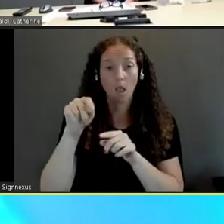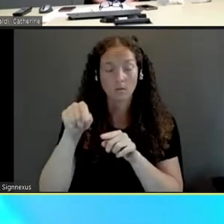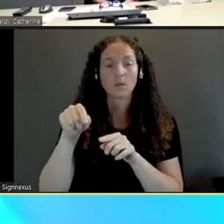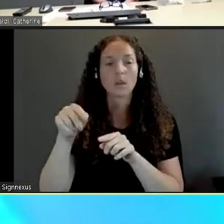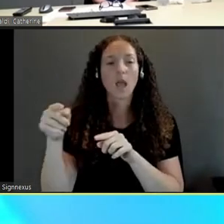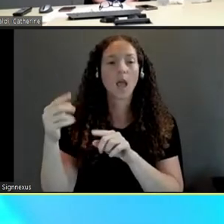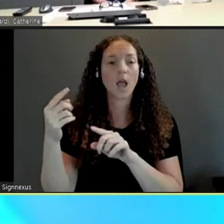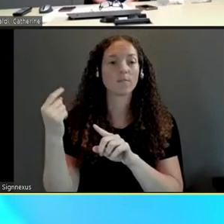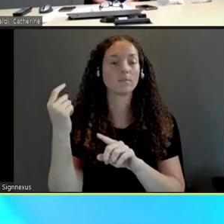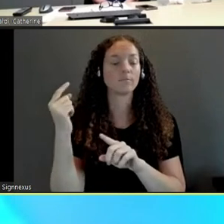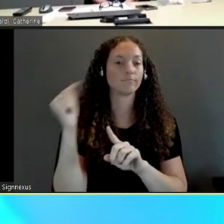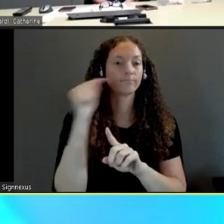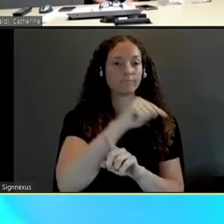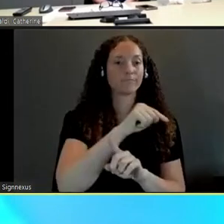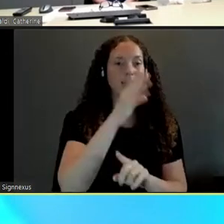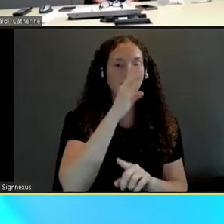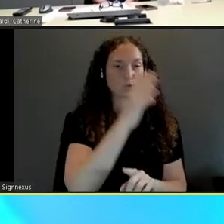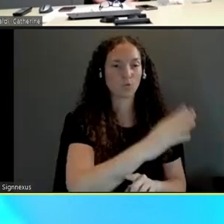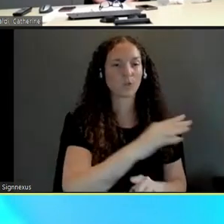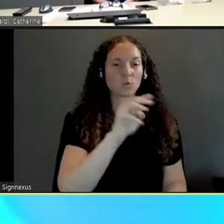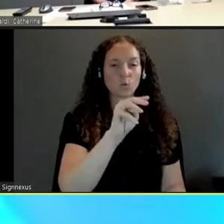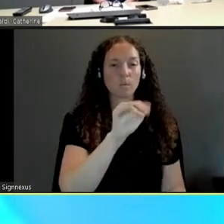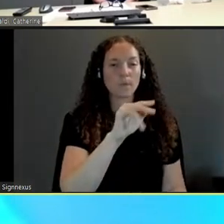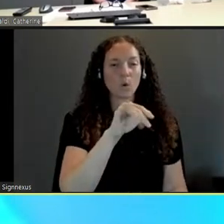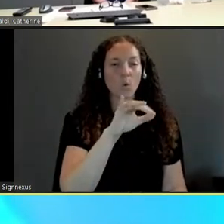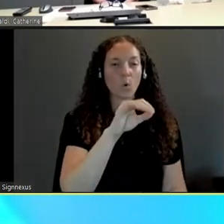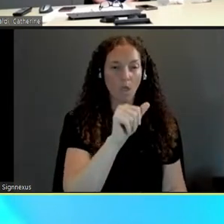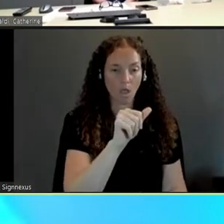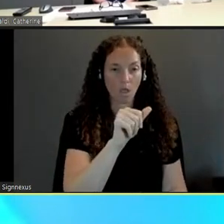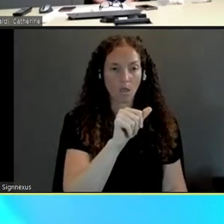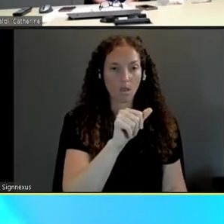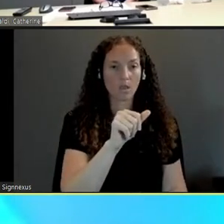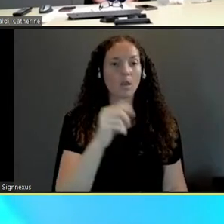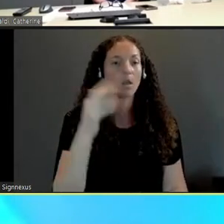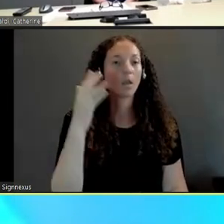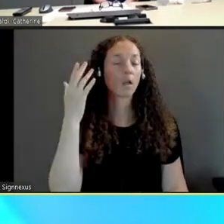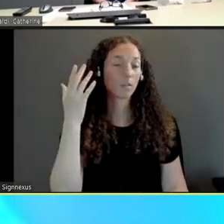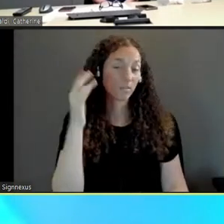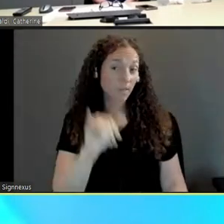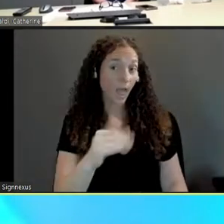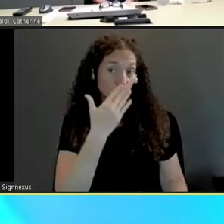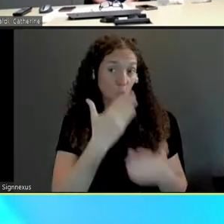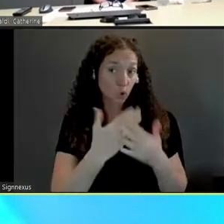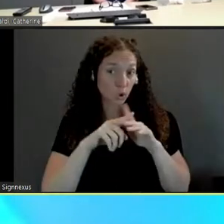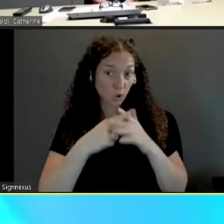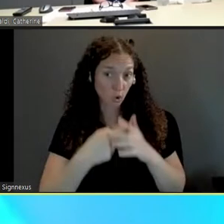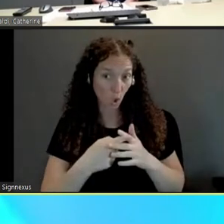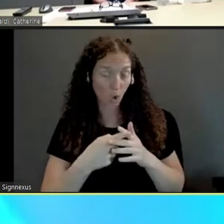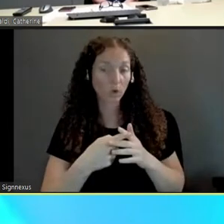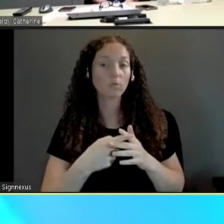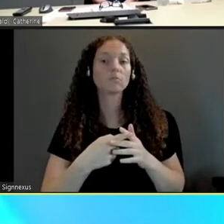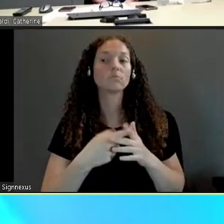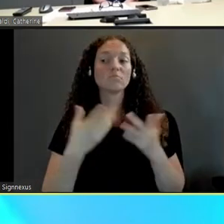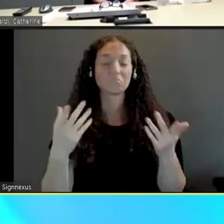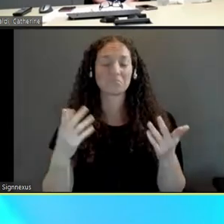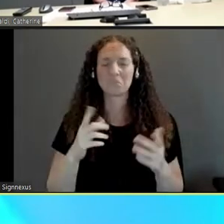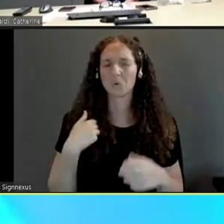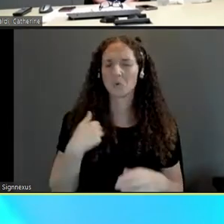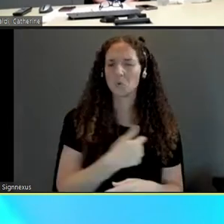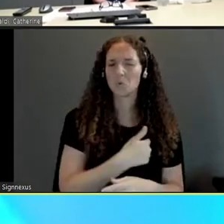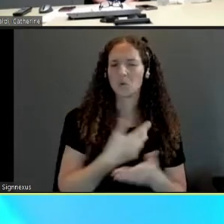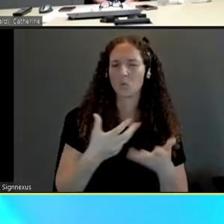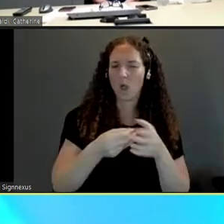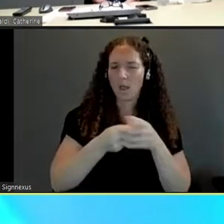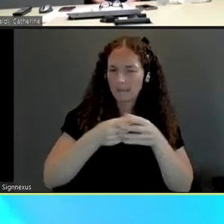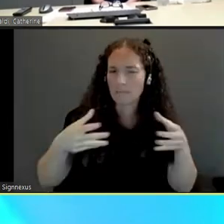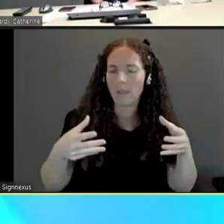very good start to get people to return back to the main line. But let's expand on that. And let's also have this